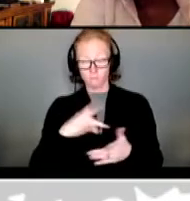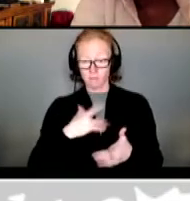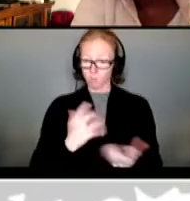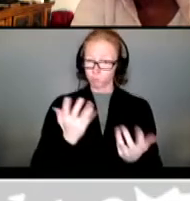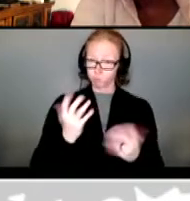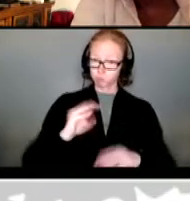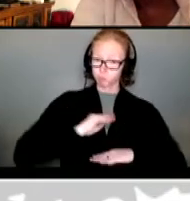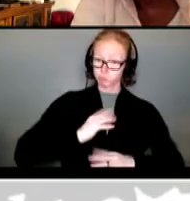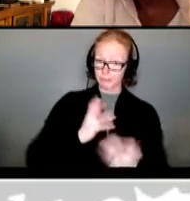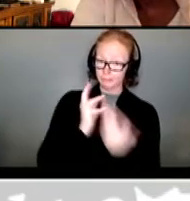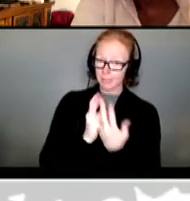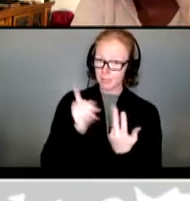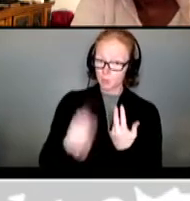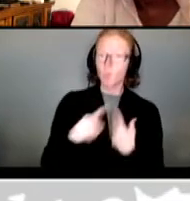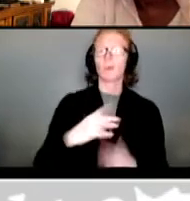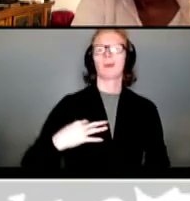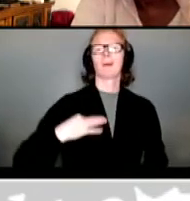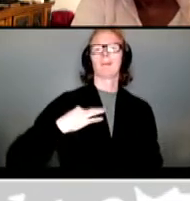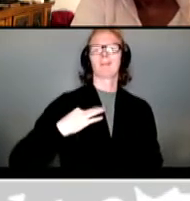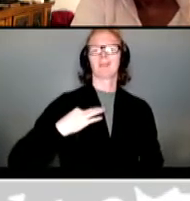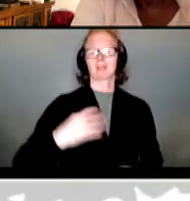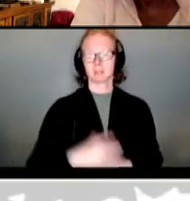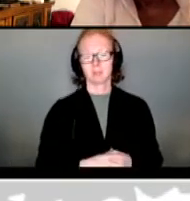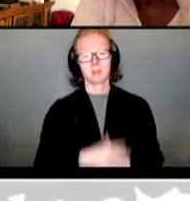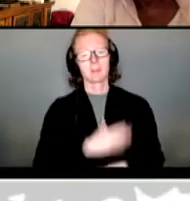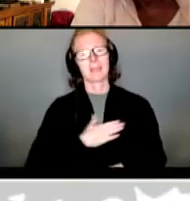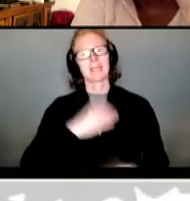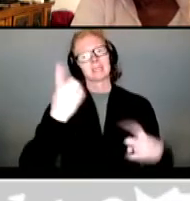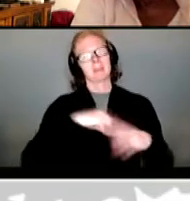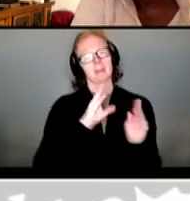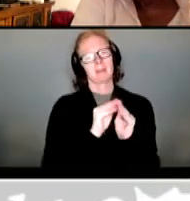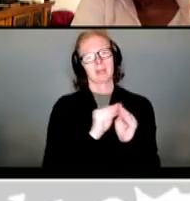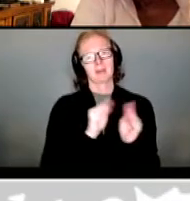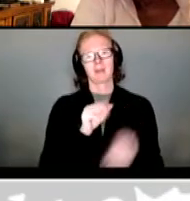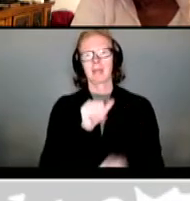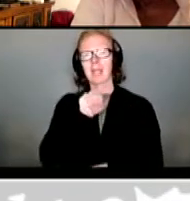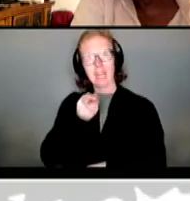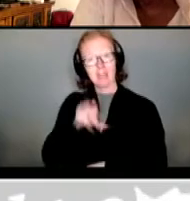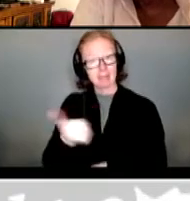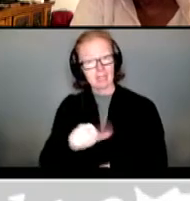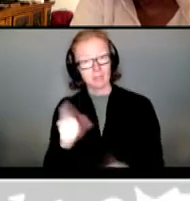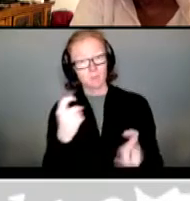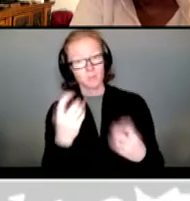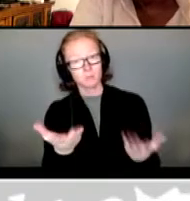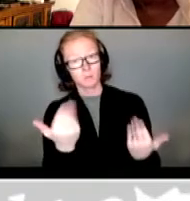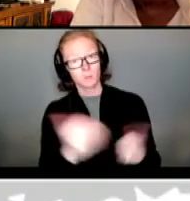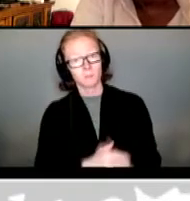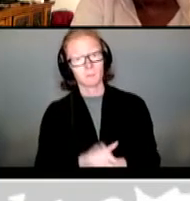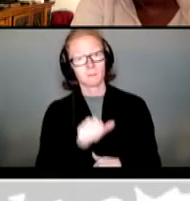of it. But it's really important that people come to meetings first. Amy, you have a question. Go ahead.